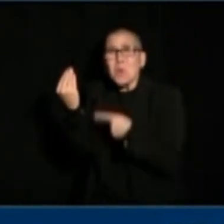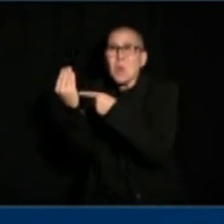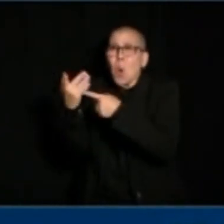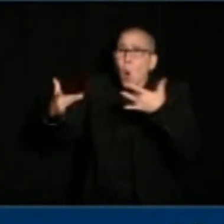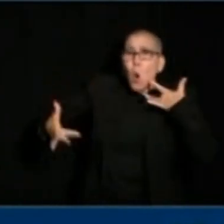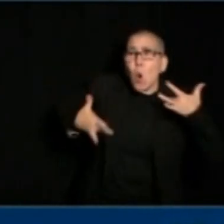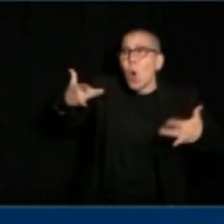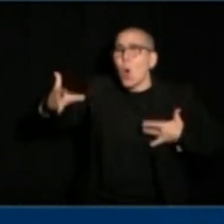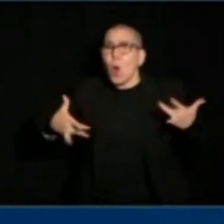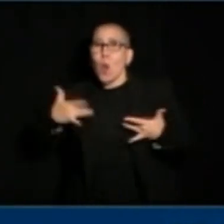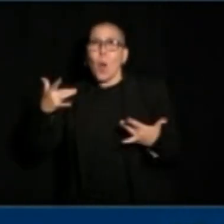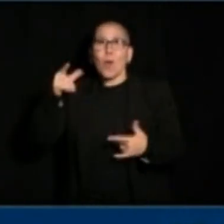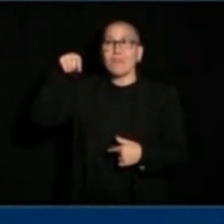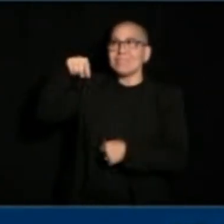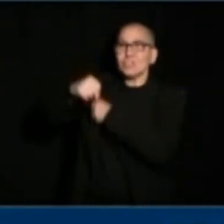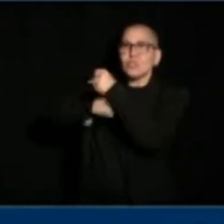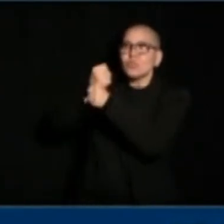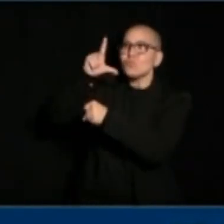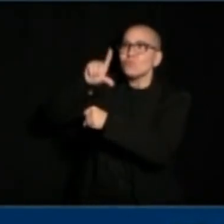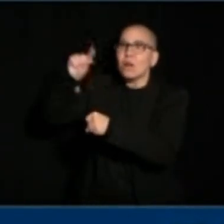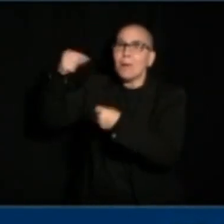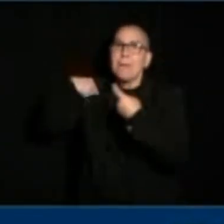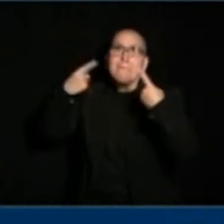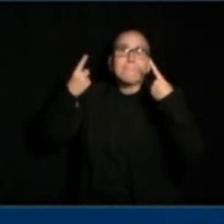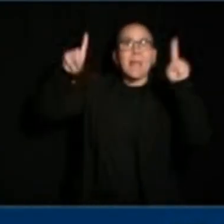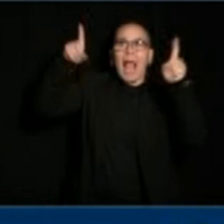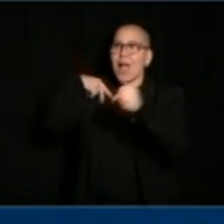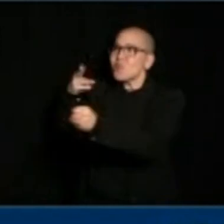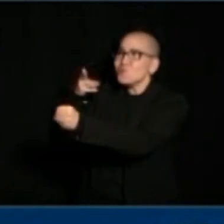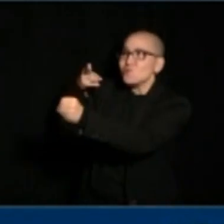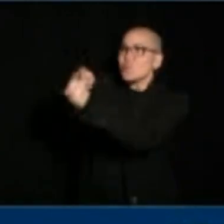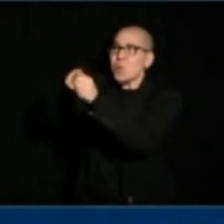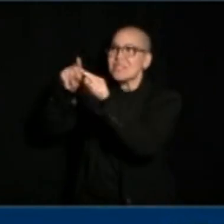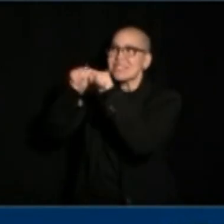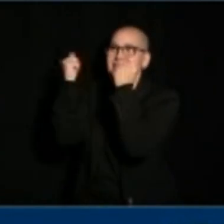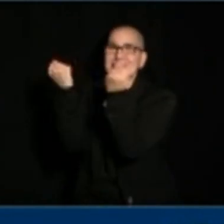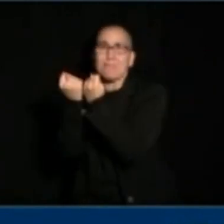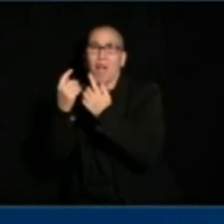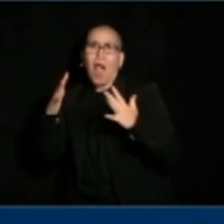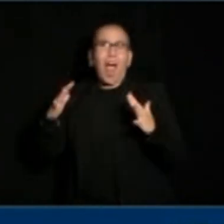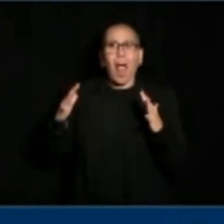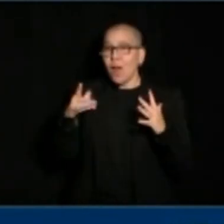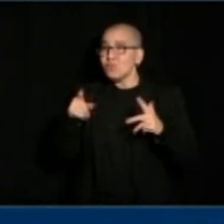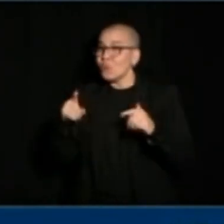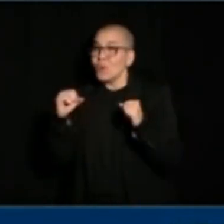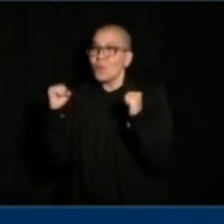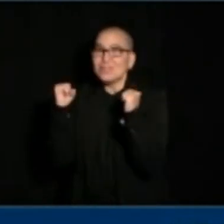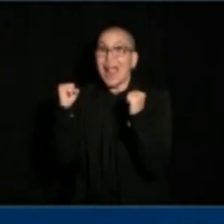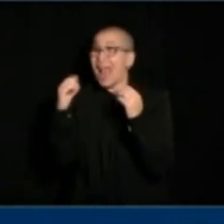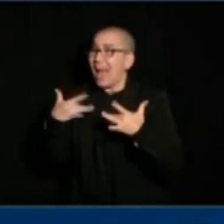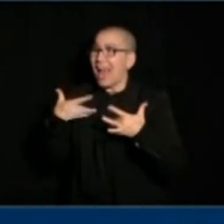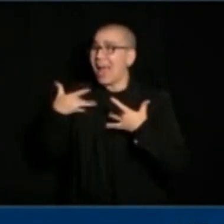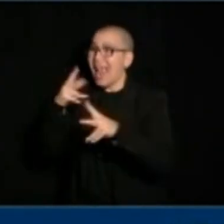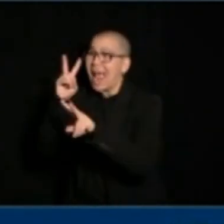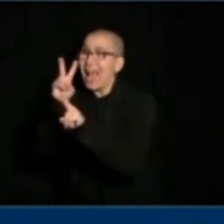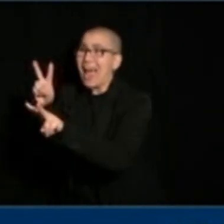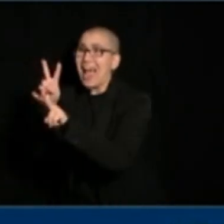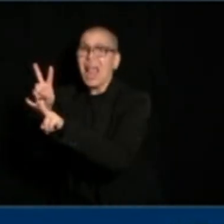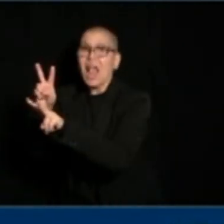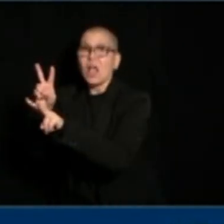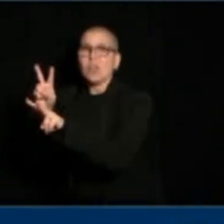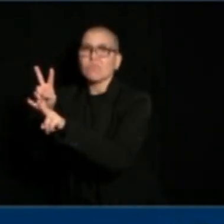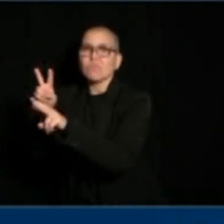team, and he was going to be on a team with some others to be able to play here during the winter sports. And now he's not going to be able to do that for a few